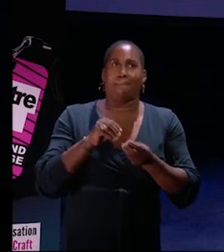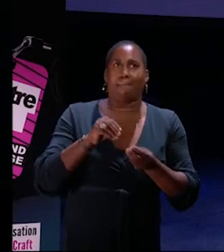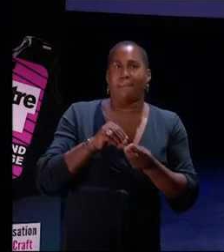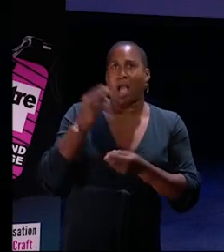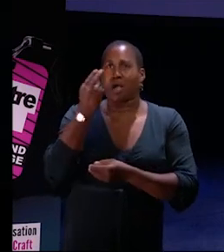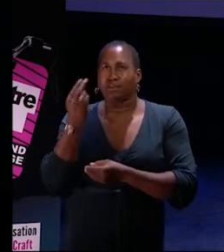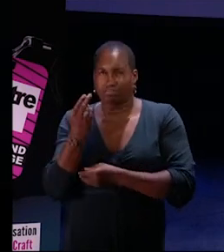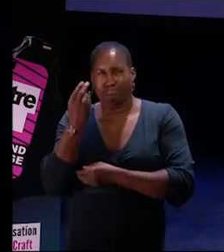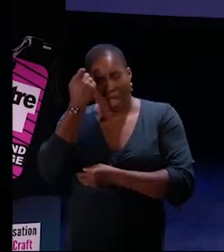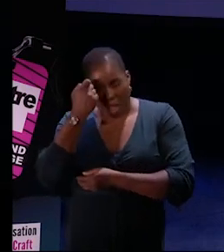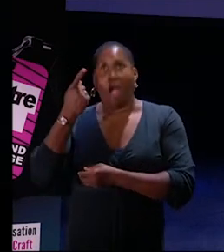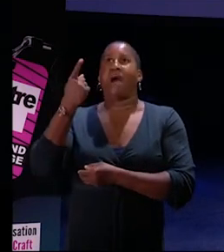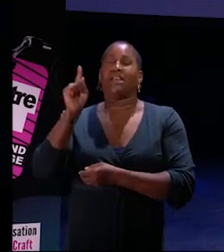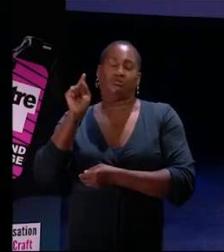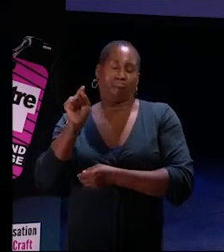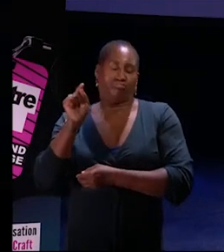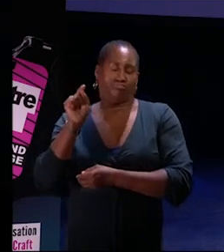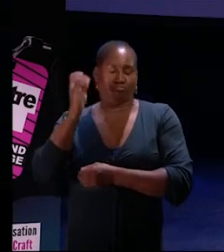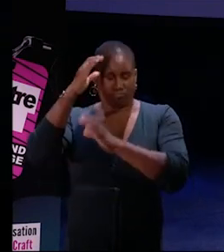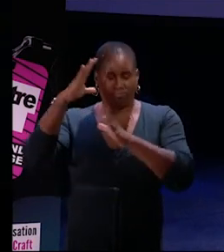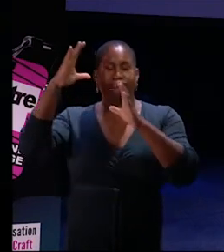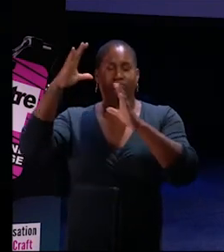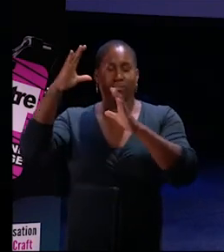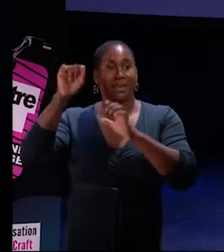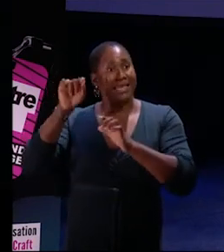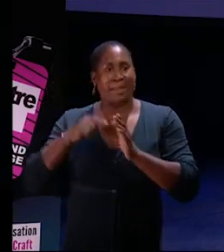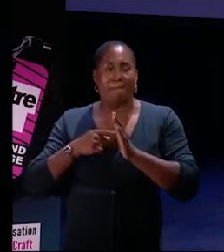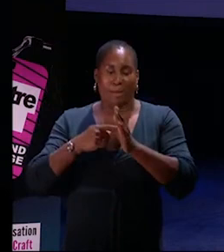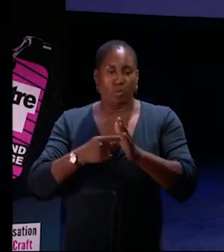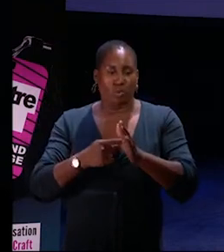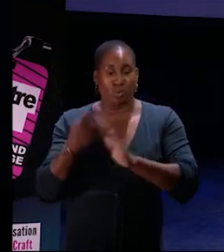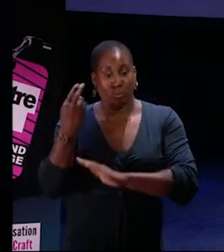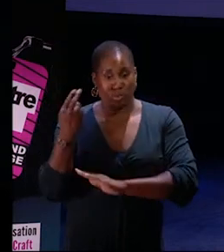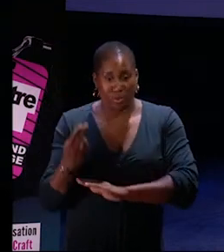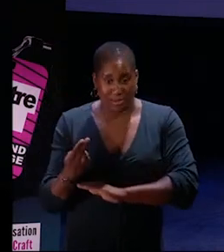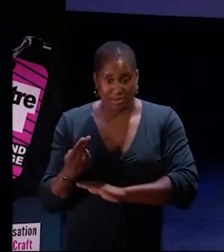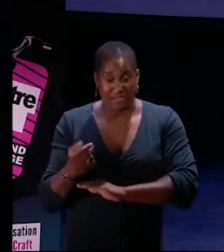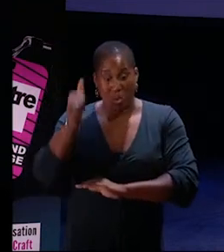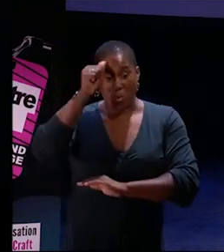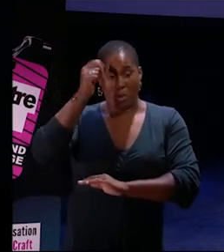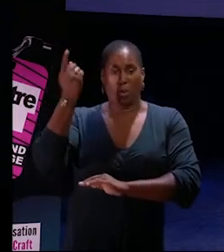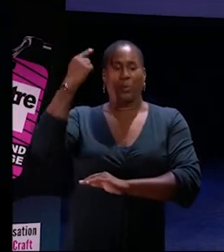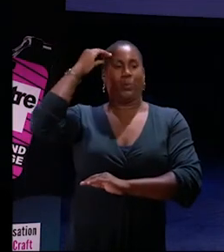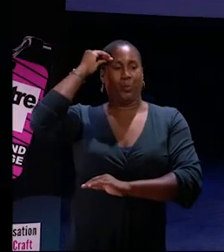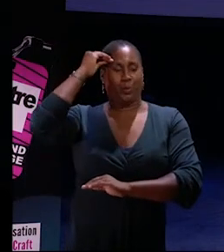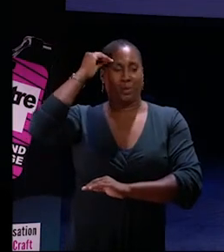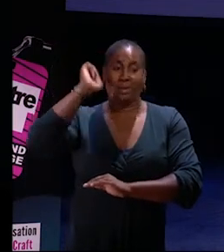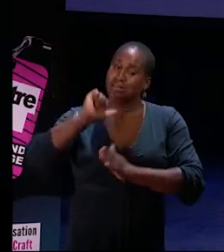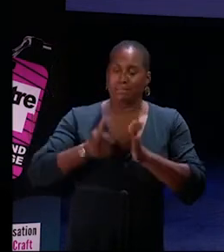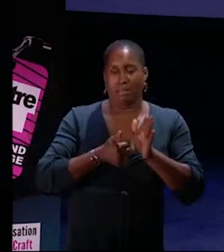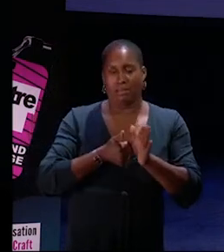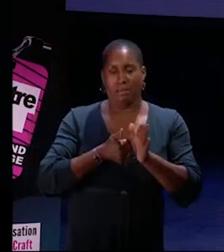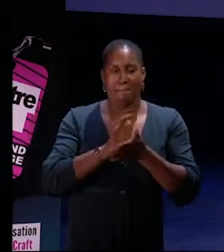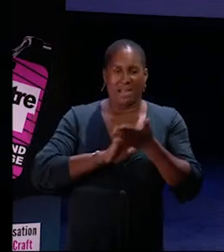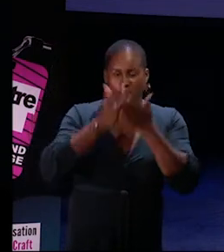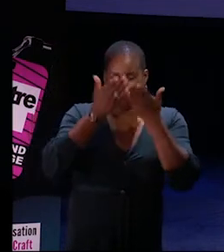innovation and ideas are obviously key to what you do as a designer, but if you know the tools, it does open up new horizons to you, and